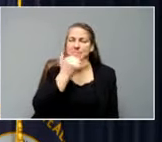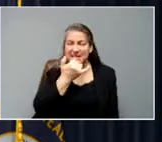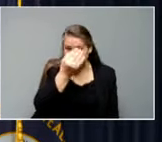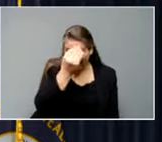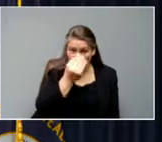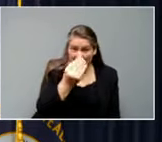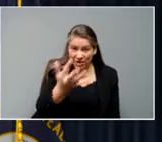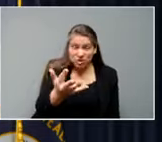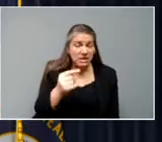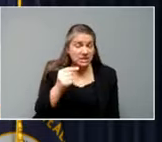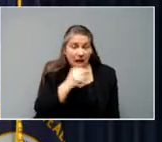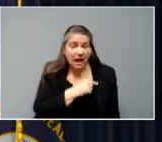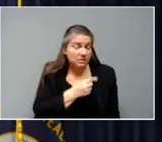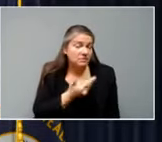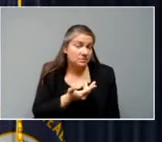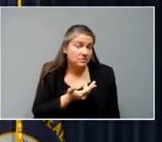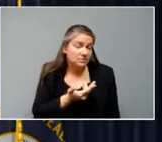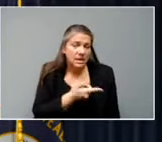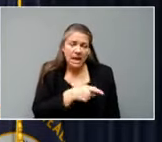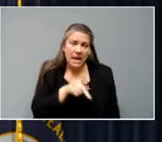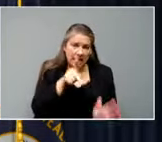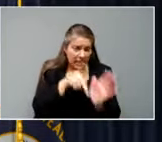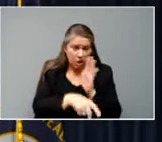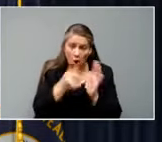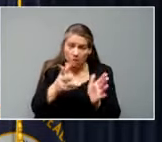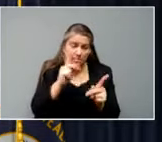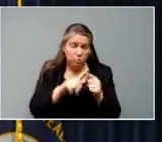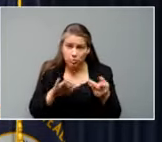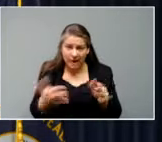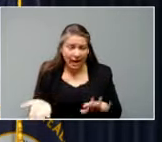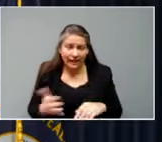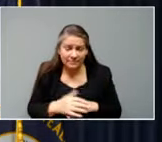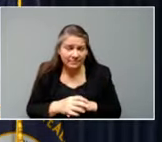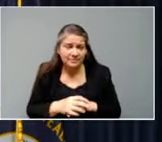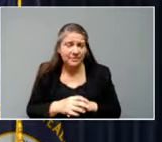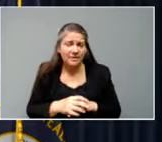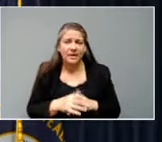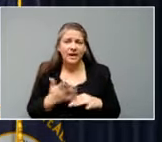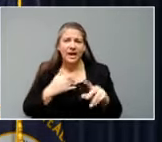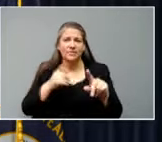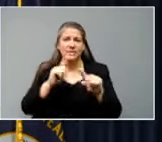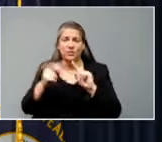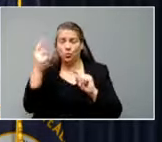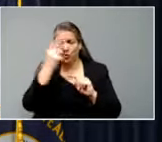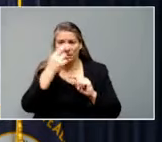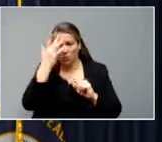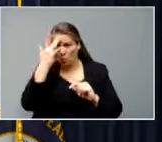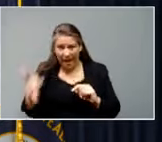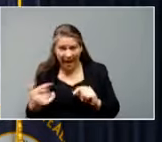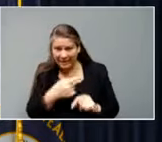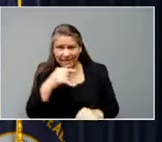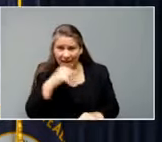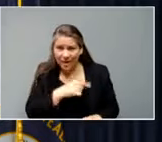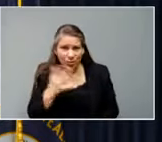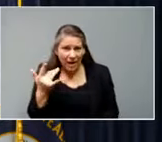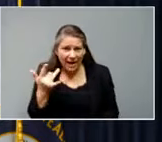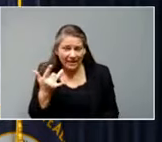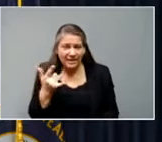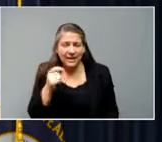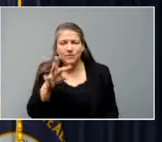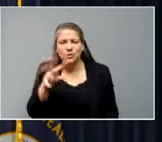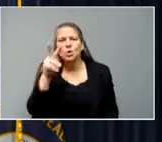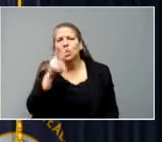lies. It kills people. There's probably different motivations for why people do it. In many ways, I think if you look at what's going